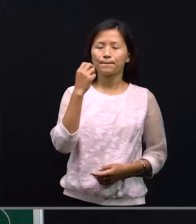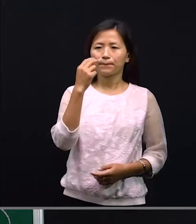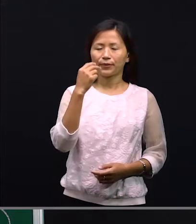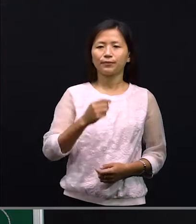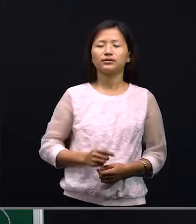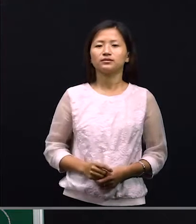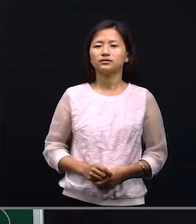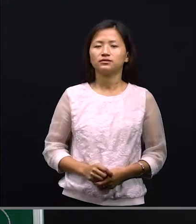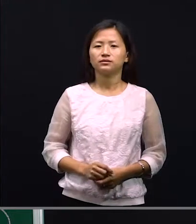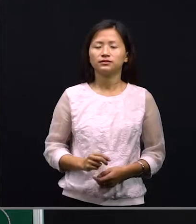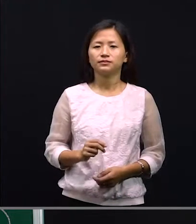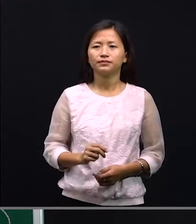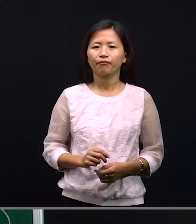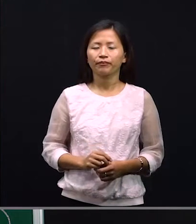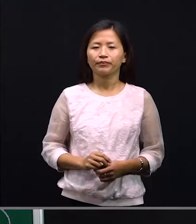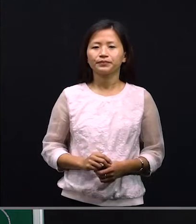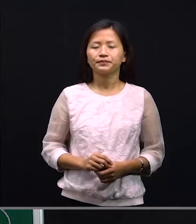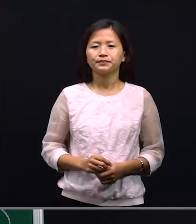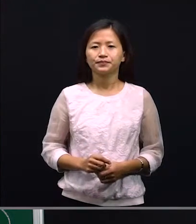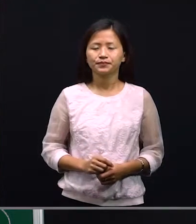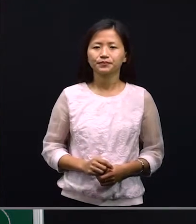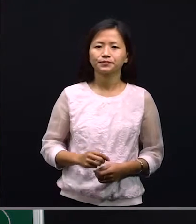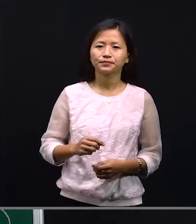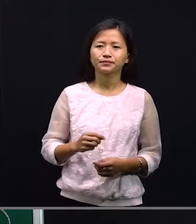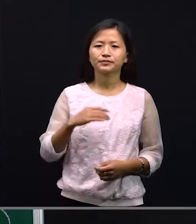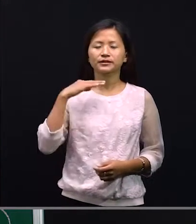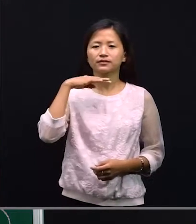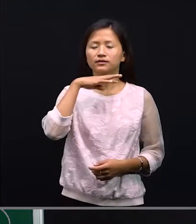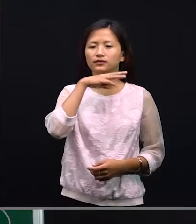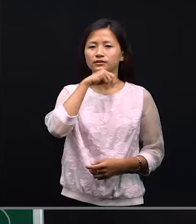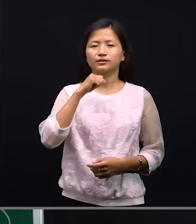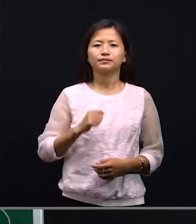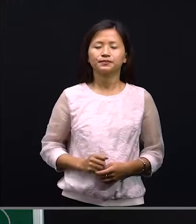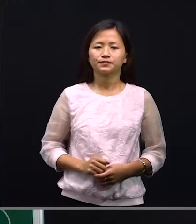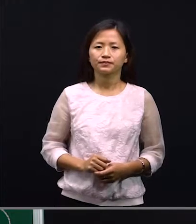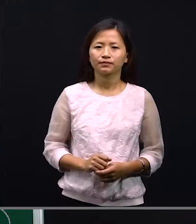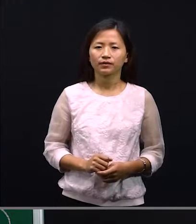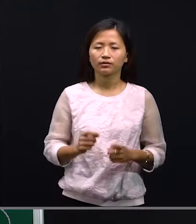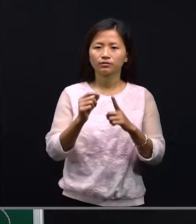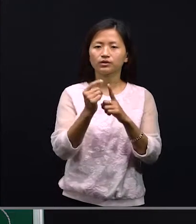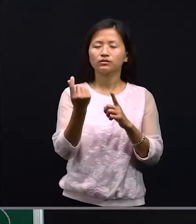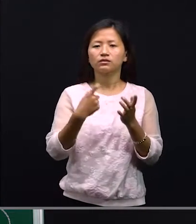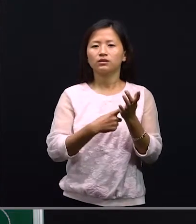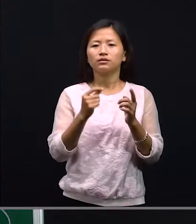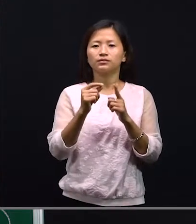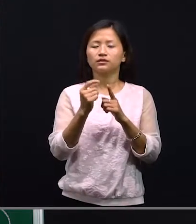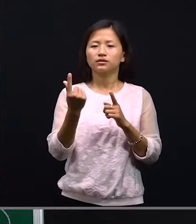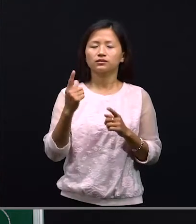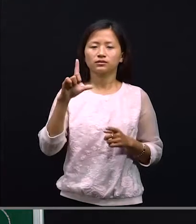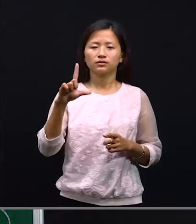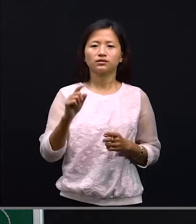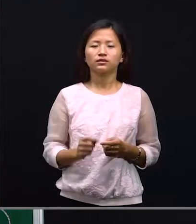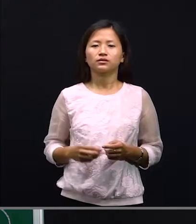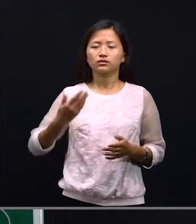the location is colored with purple, and that is the Barail mountain range. So it begins from Parent district again